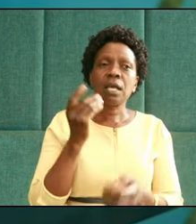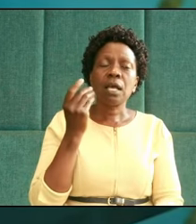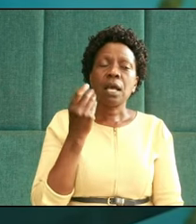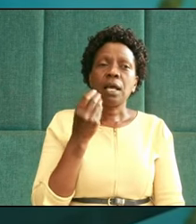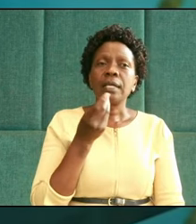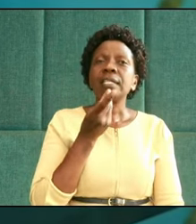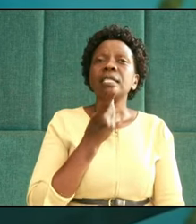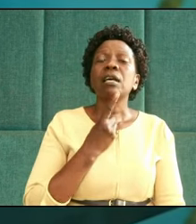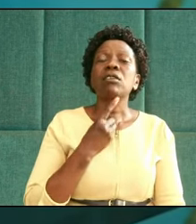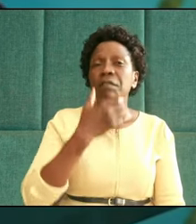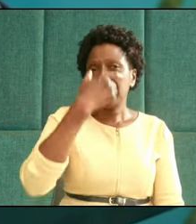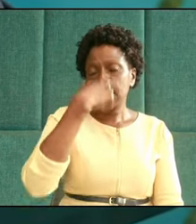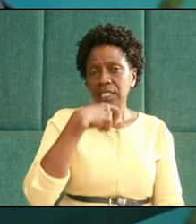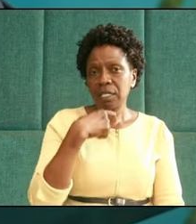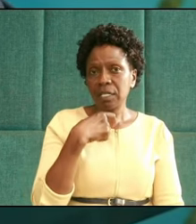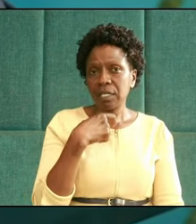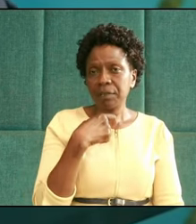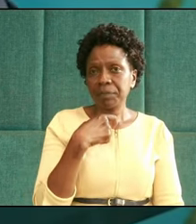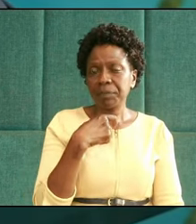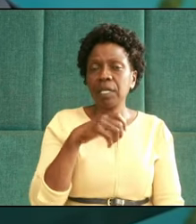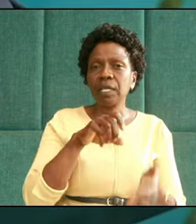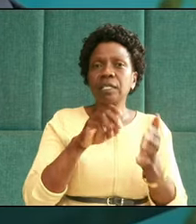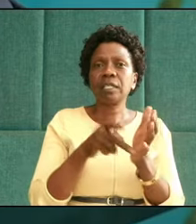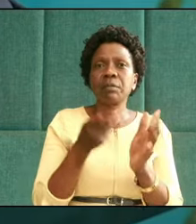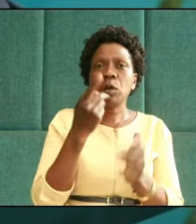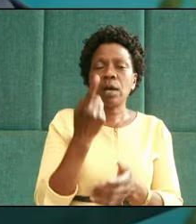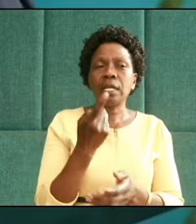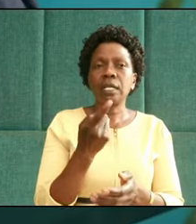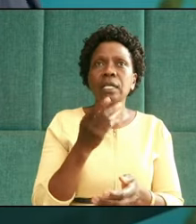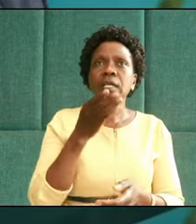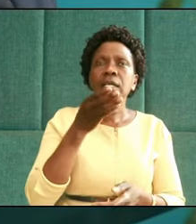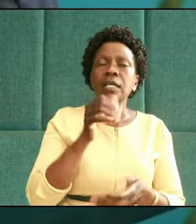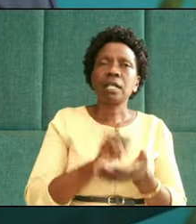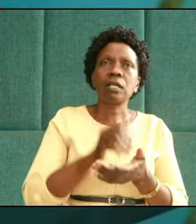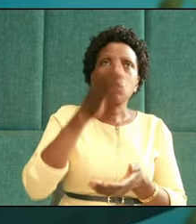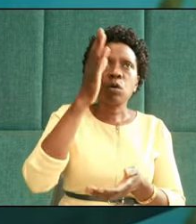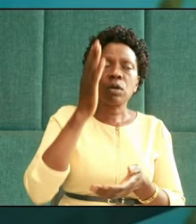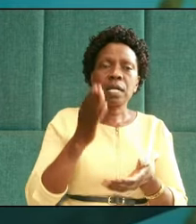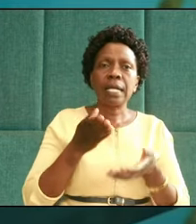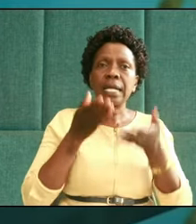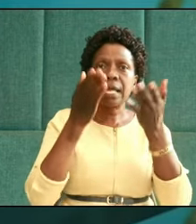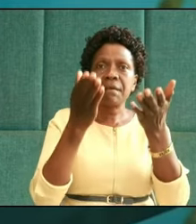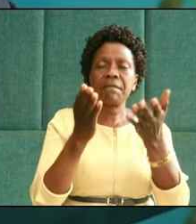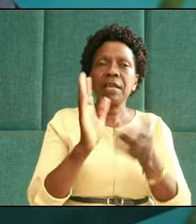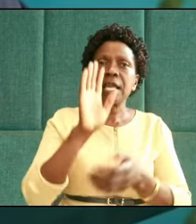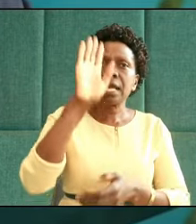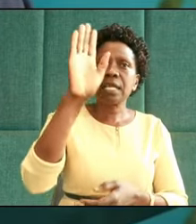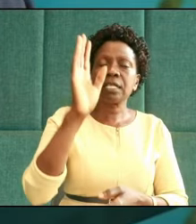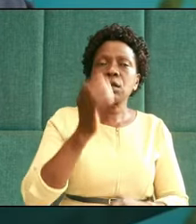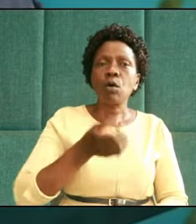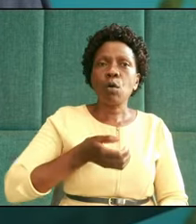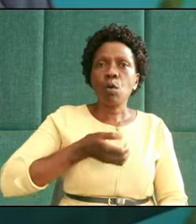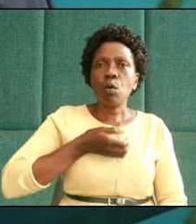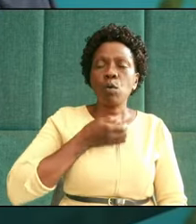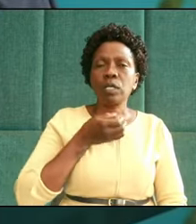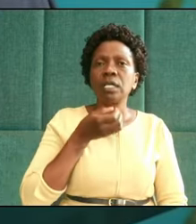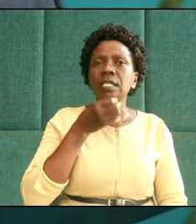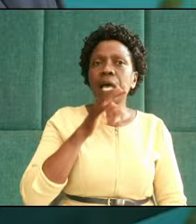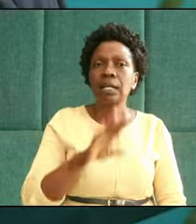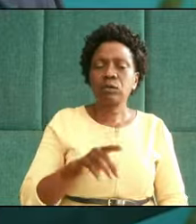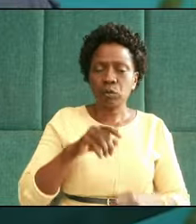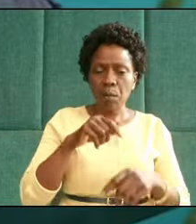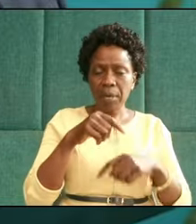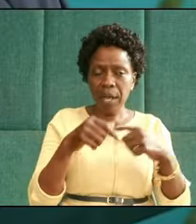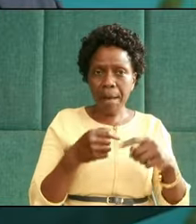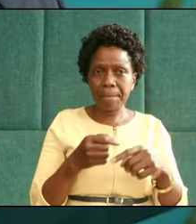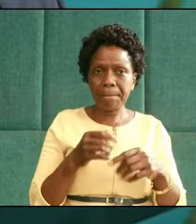God gave his begotten son to become a member